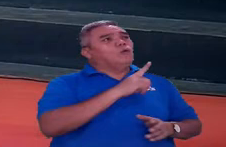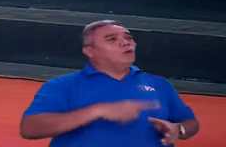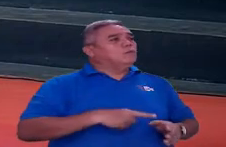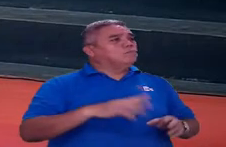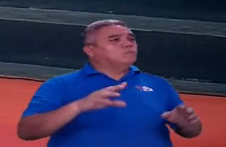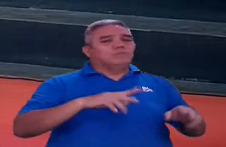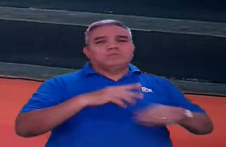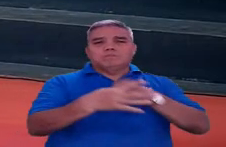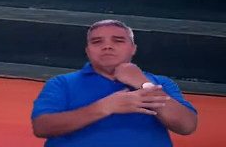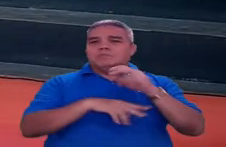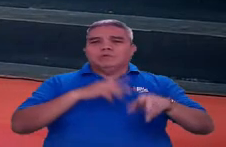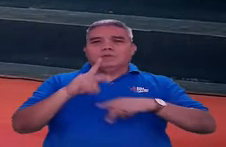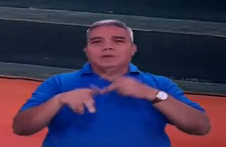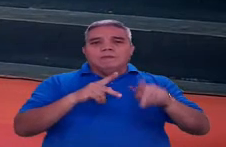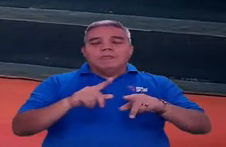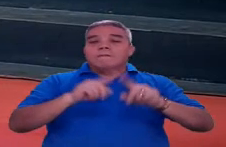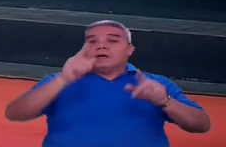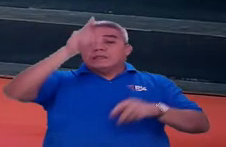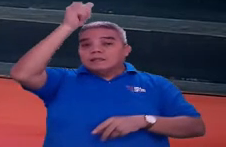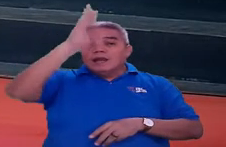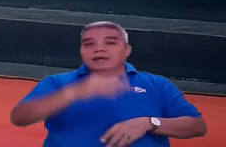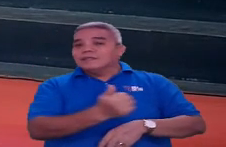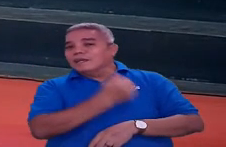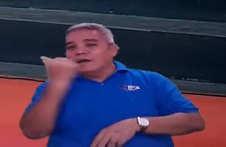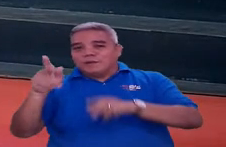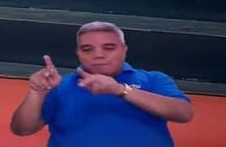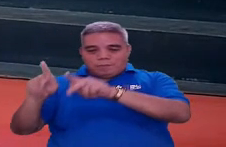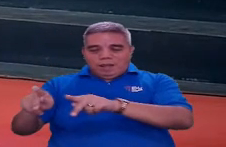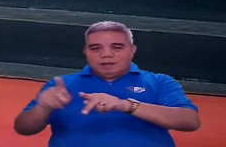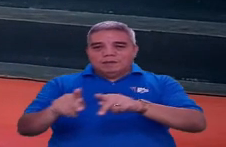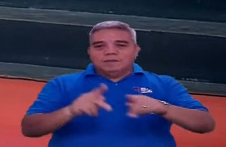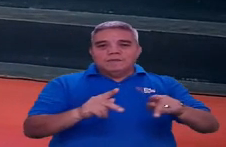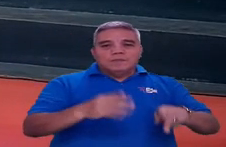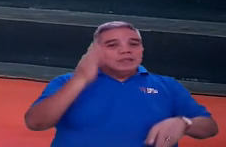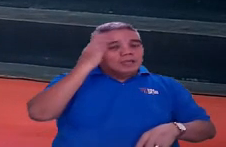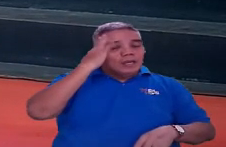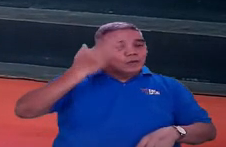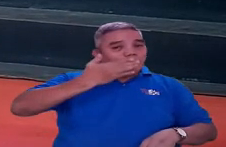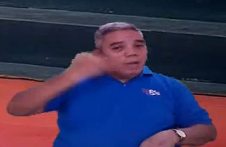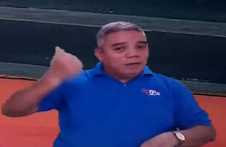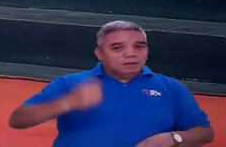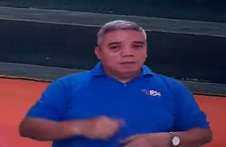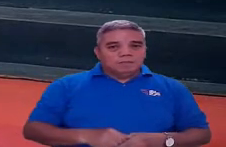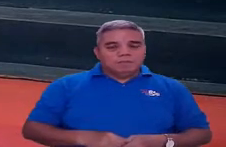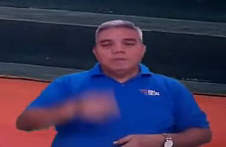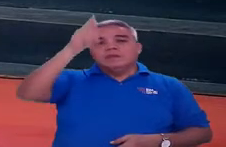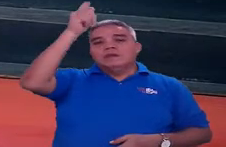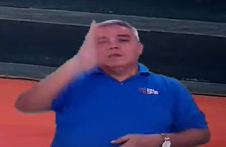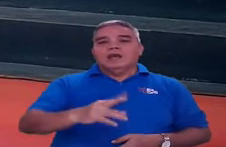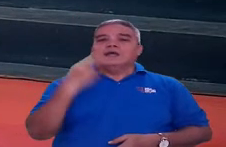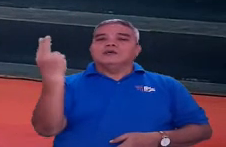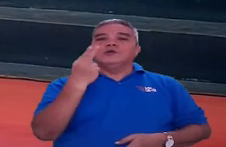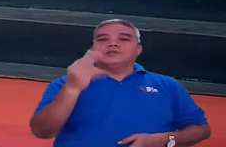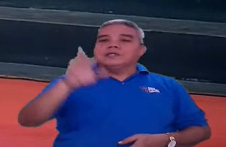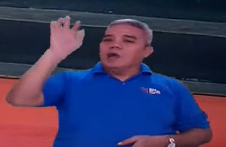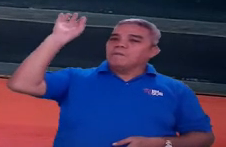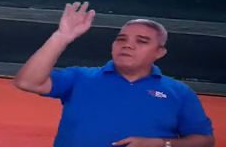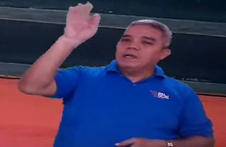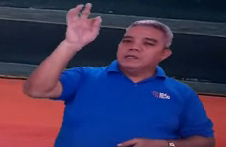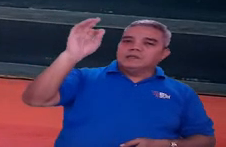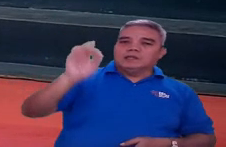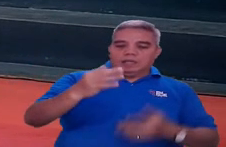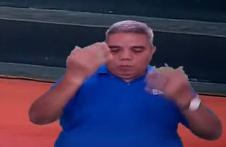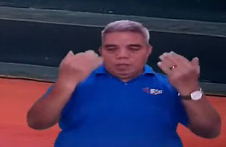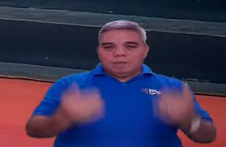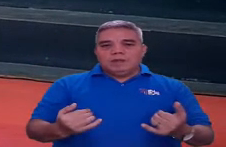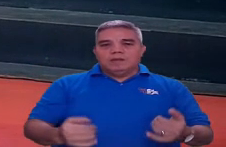for people." But then God has another plan. He knows better. Amen. God have used our pastor that we